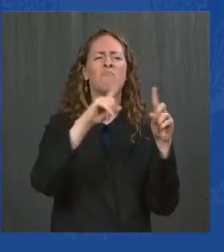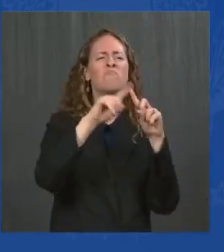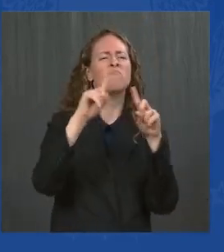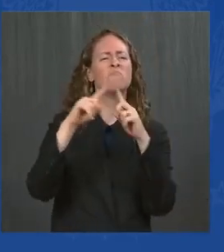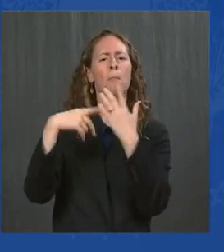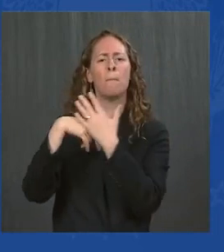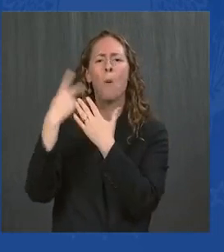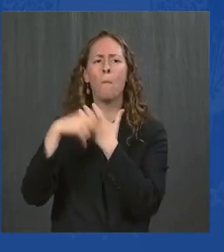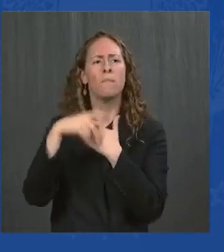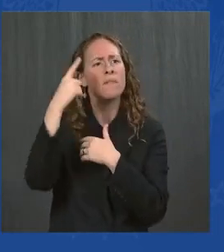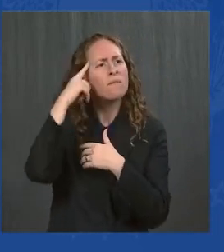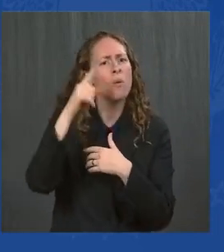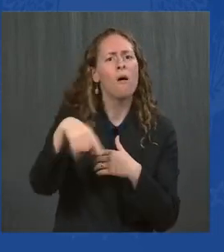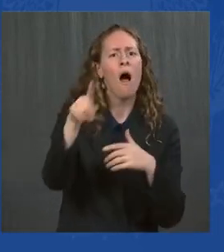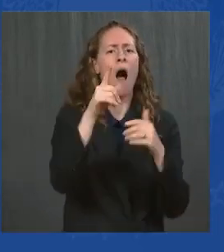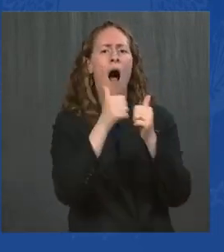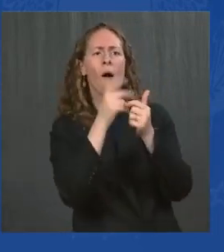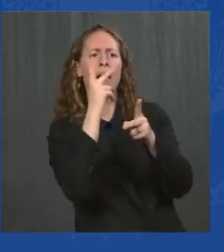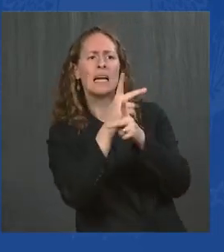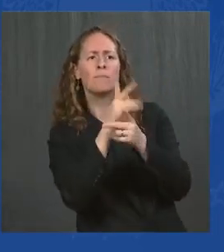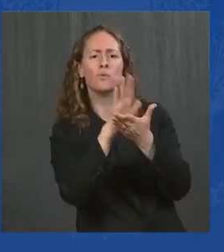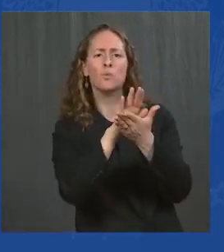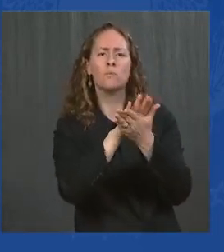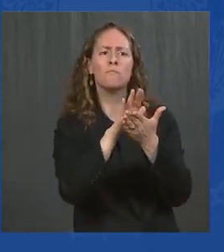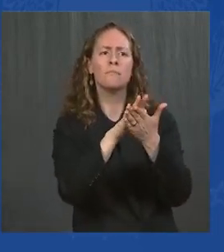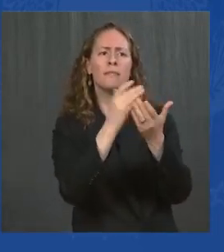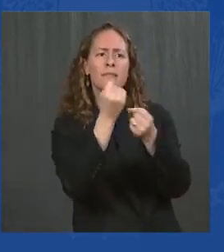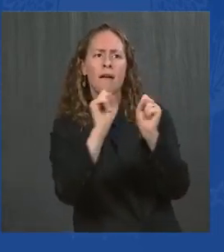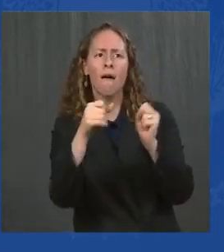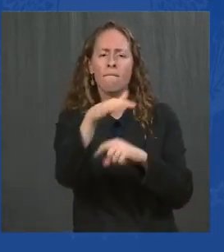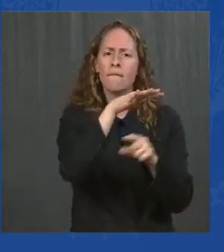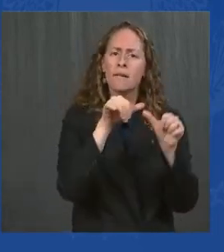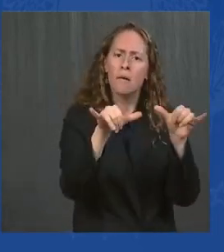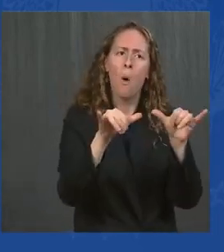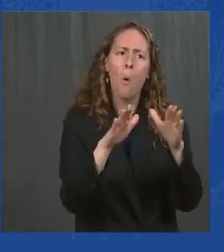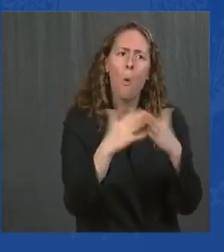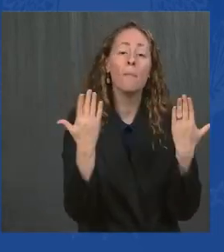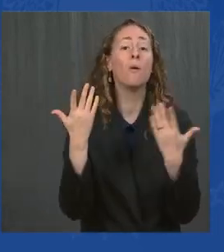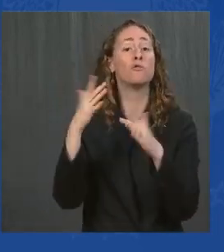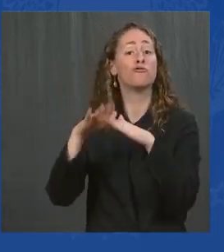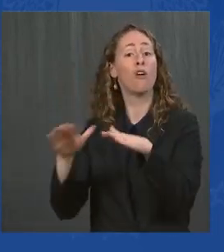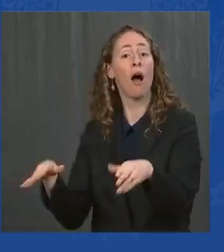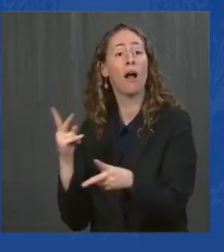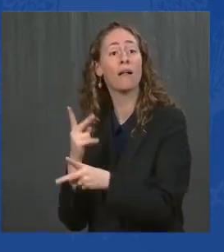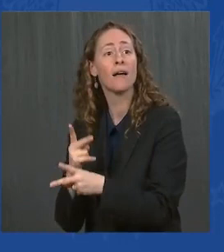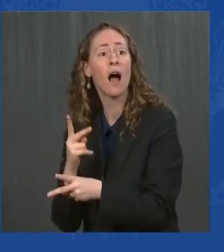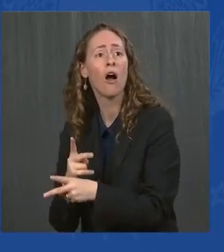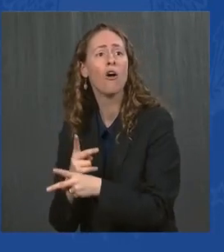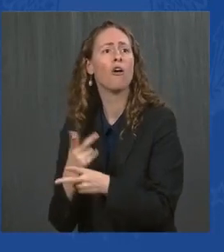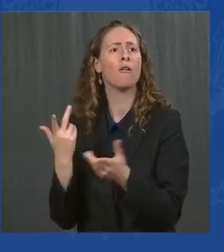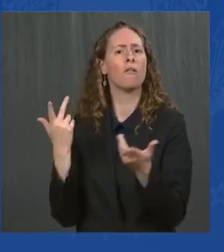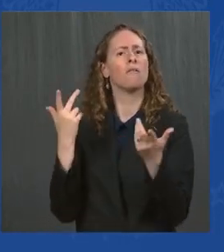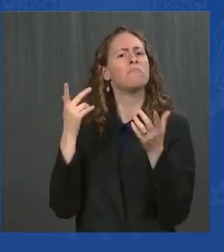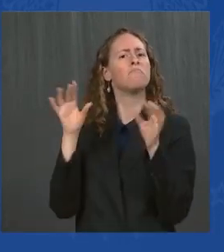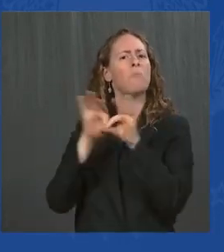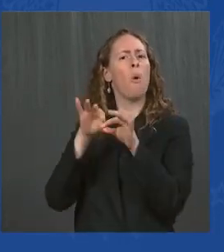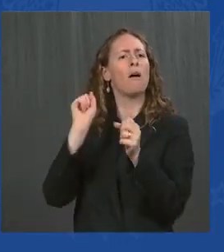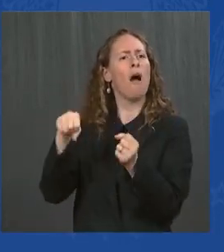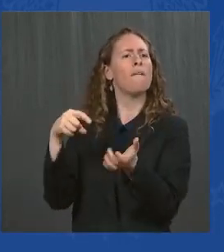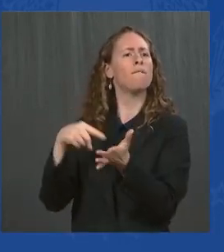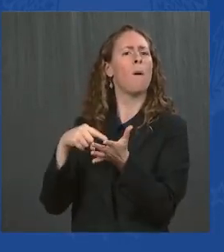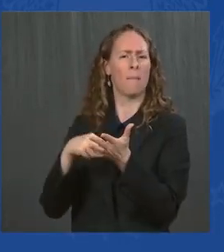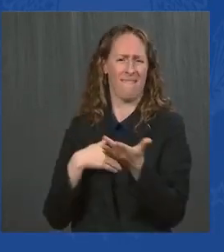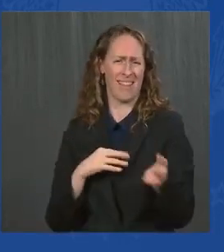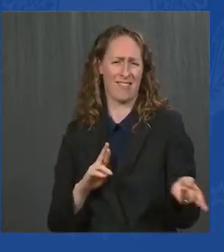reopening, help for child care centers to make them available and affordable, and other resources to help our economy get back